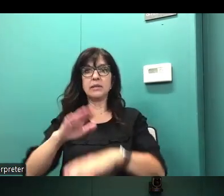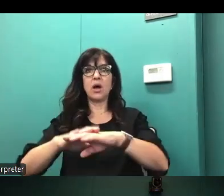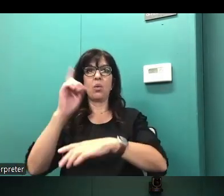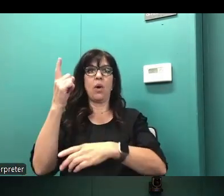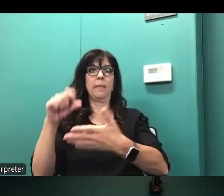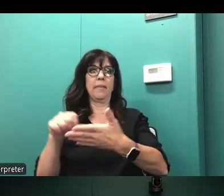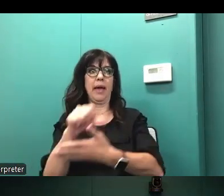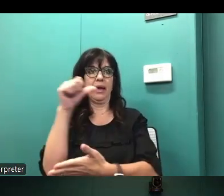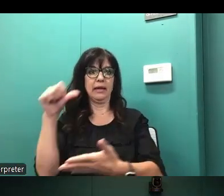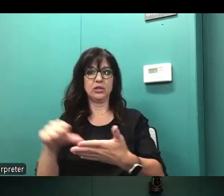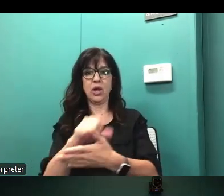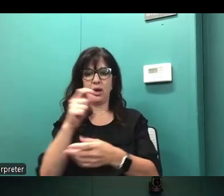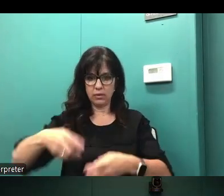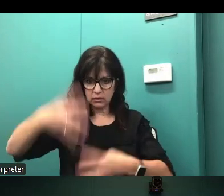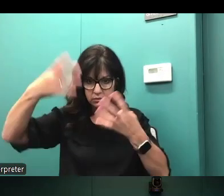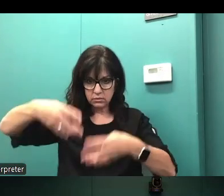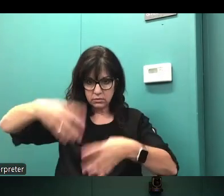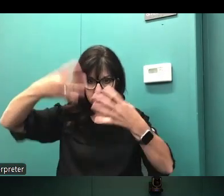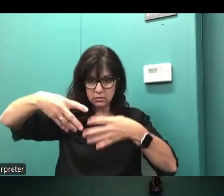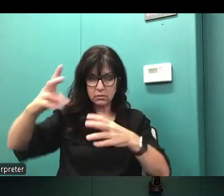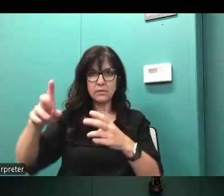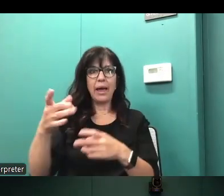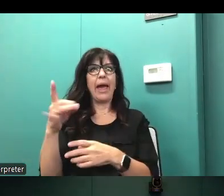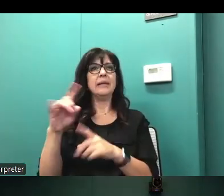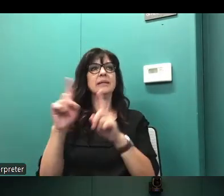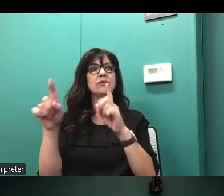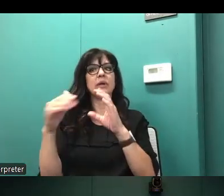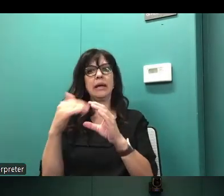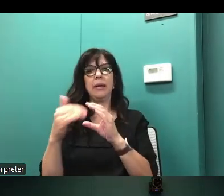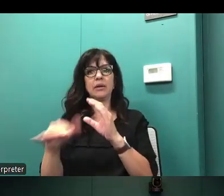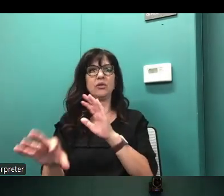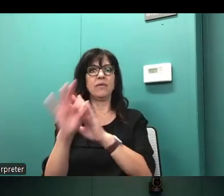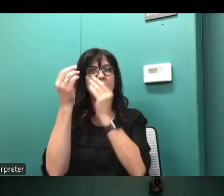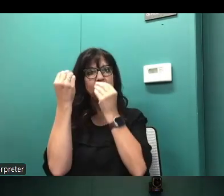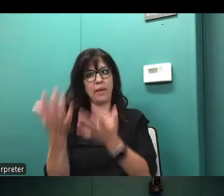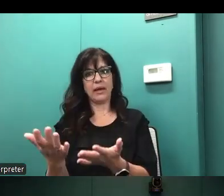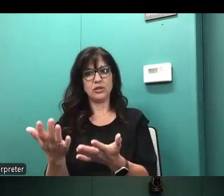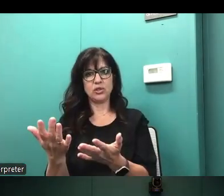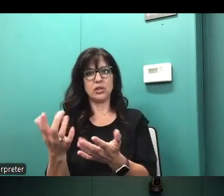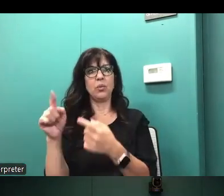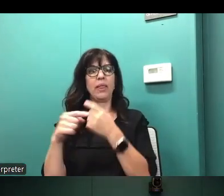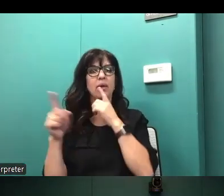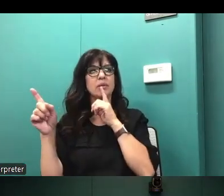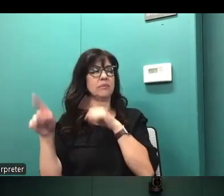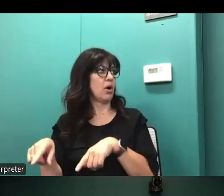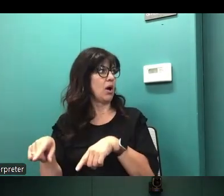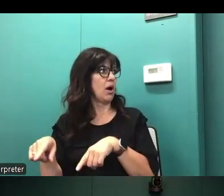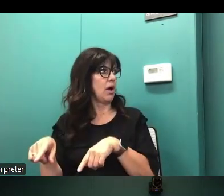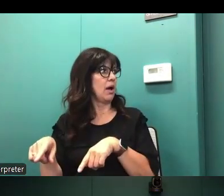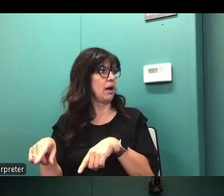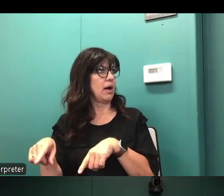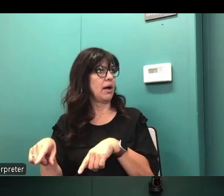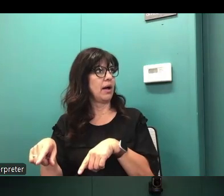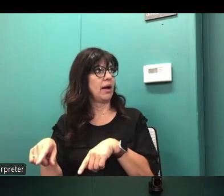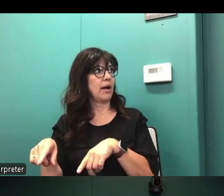page. So I don't have to look through 18 emails to find the information from the teachers when they responded to me.